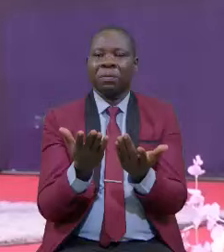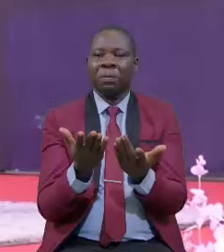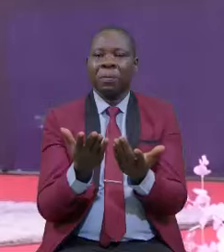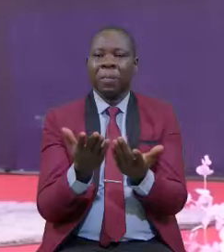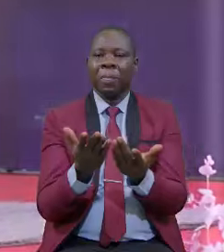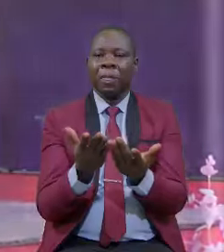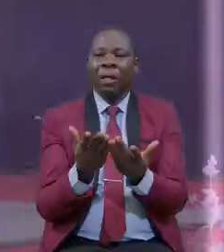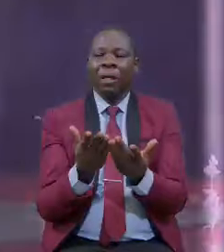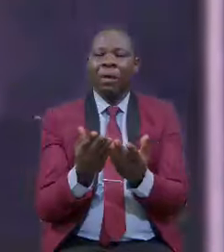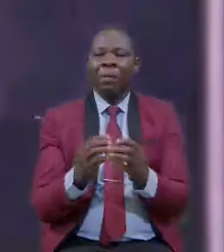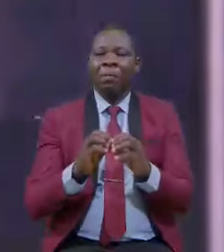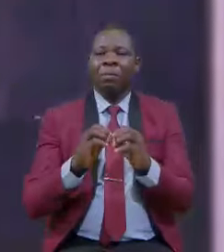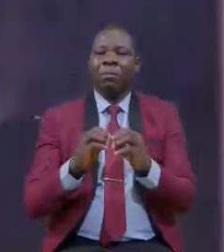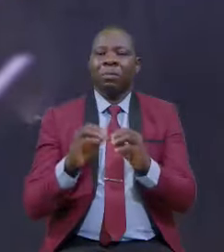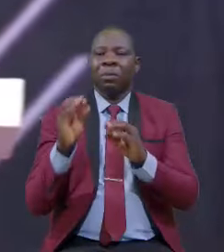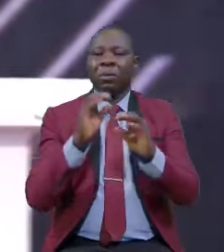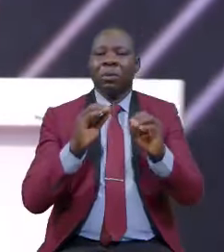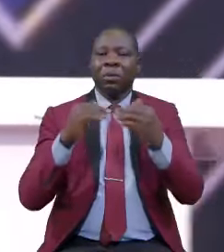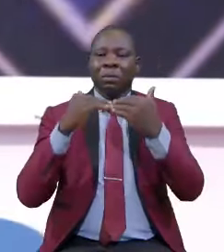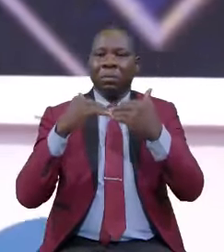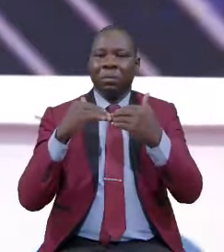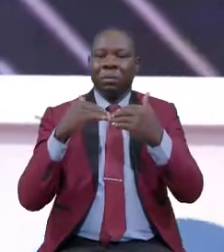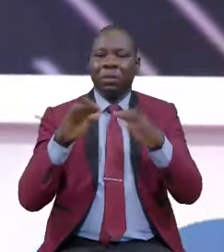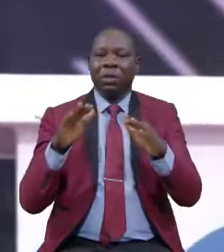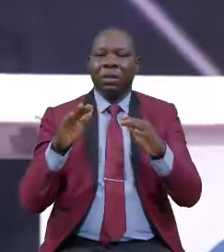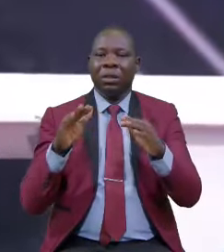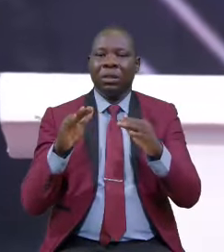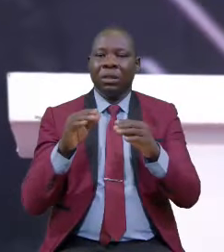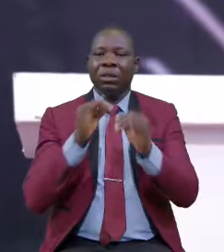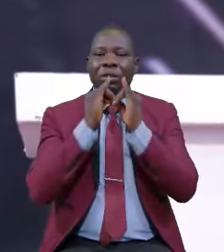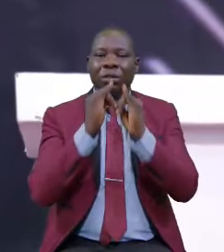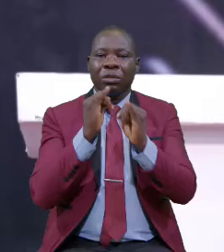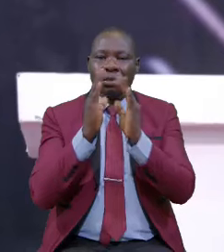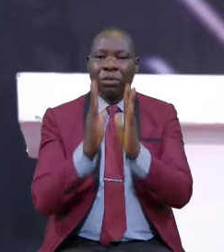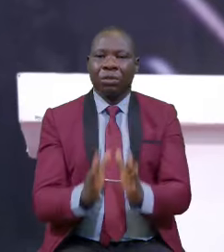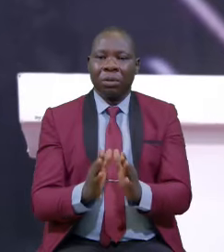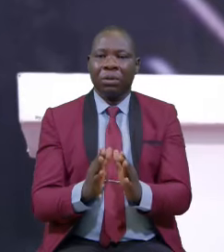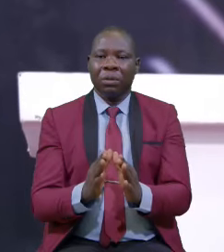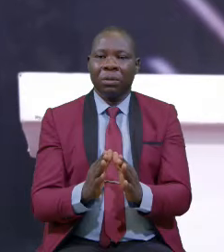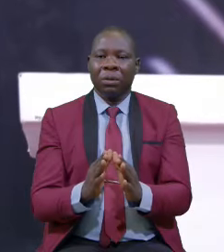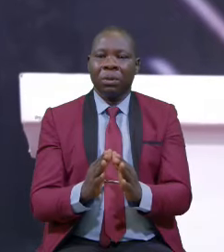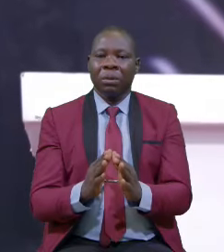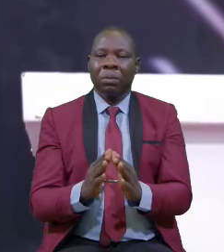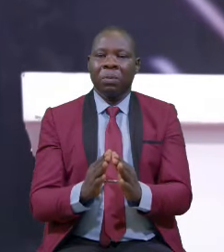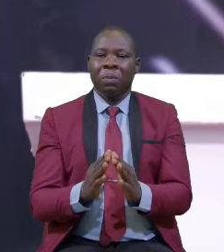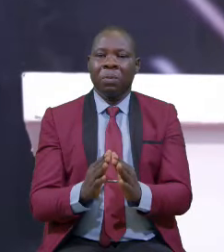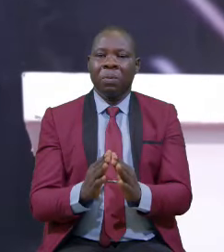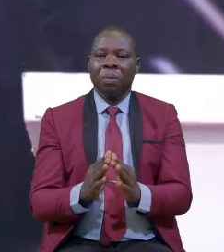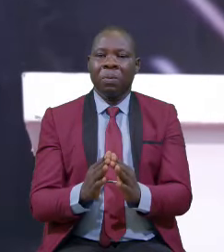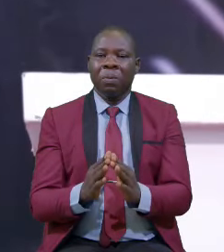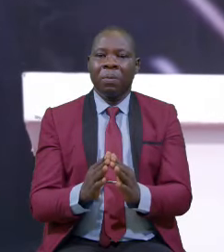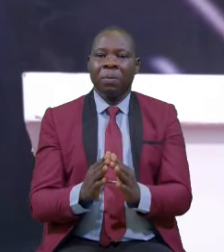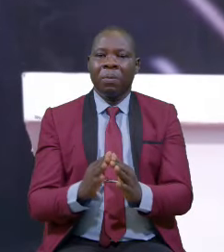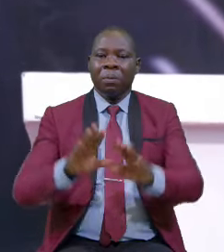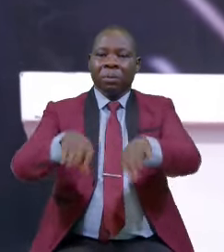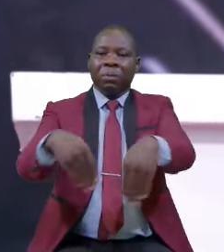Boundless instructor, bestowing limited experiences. Let's